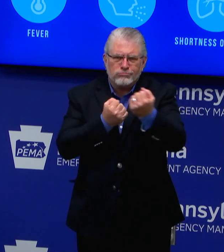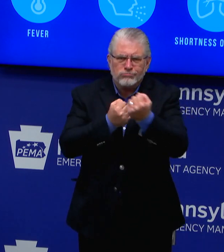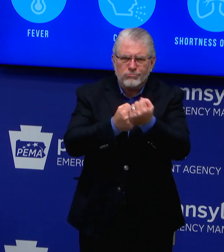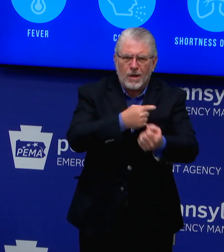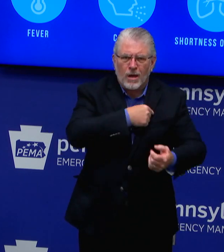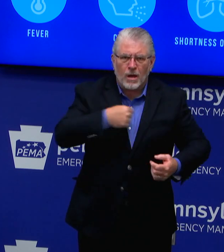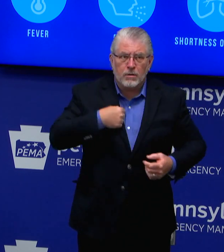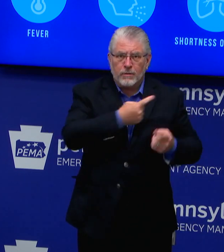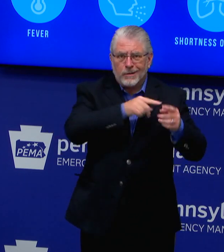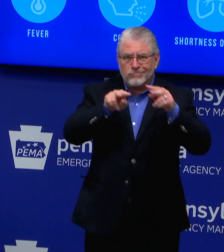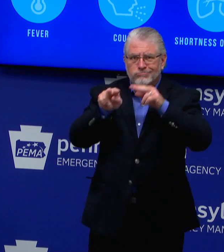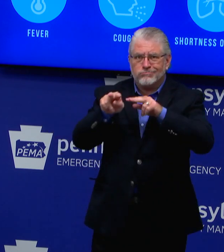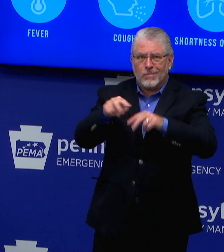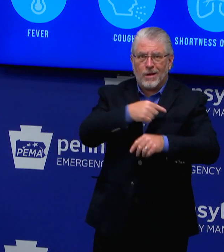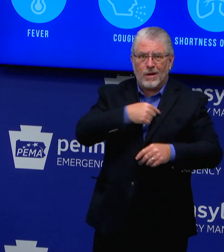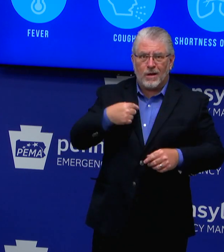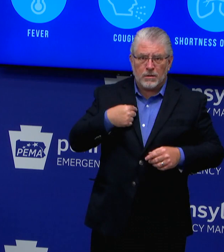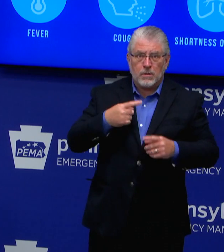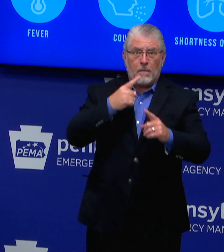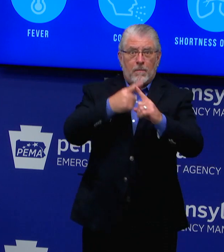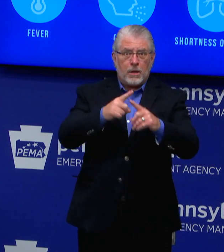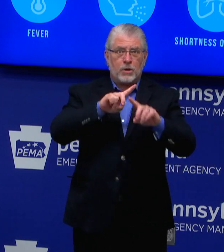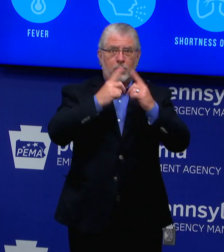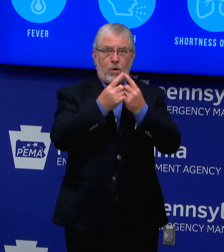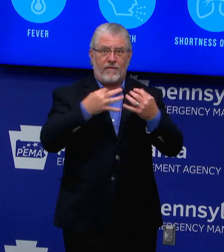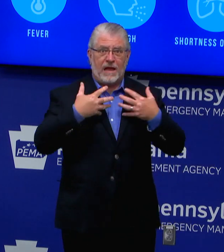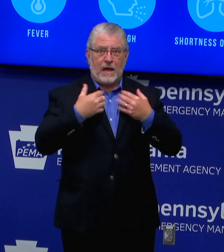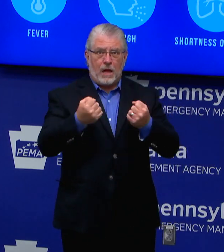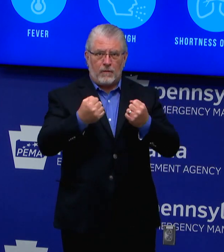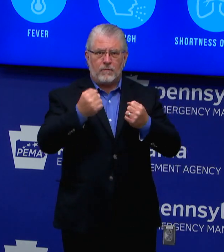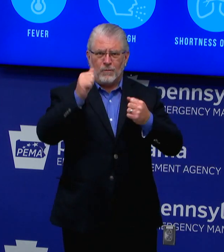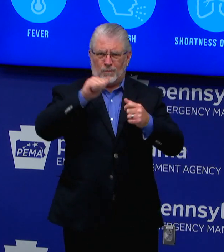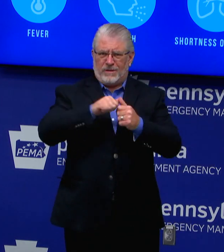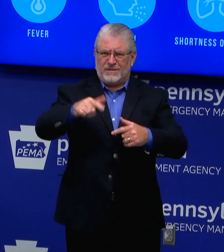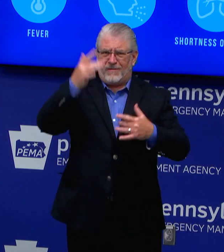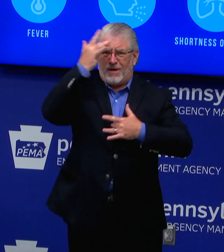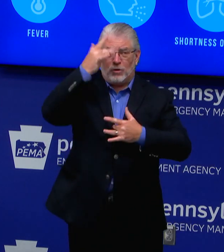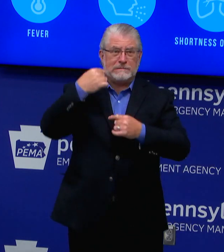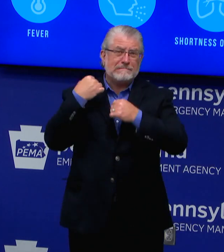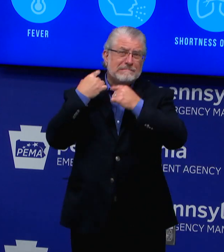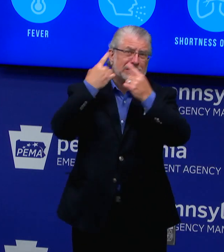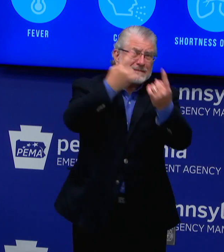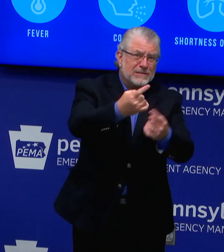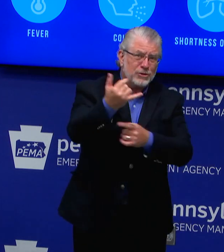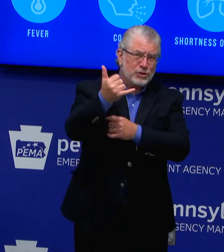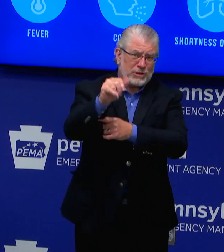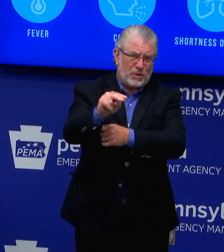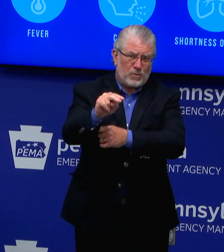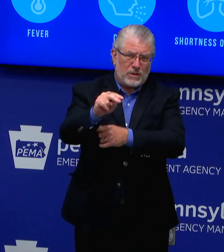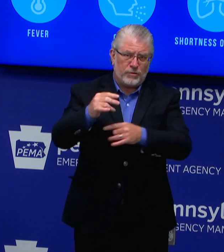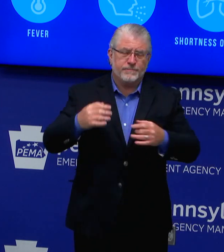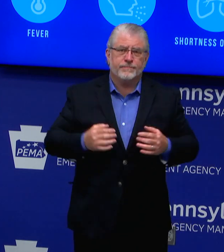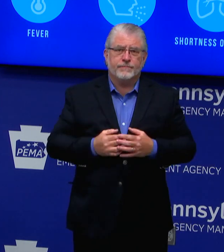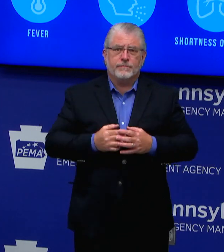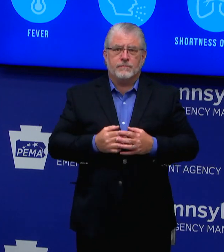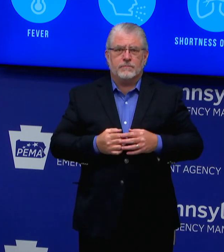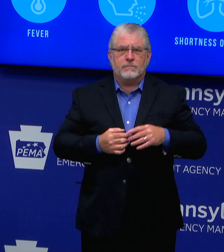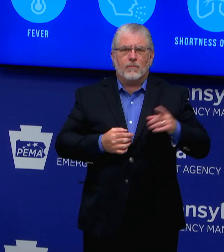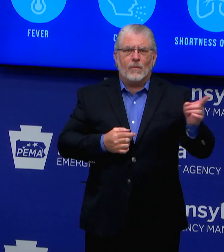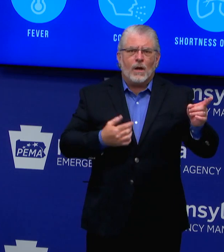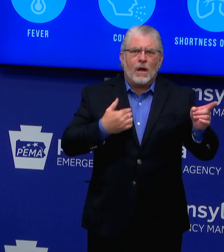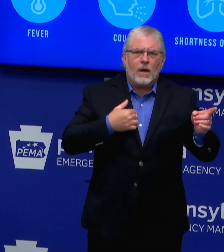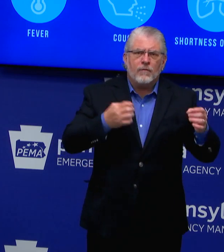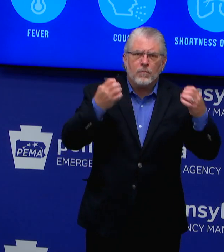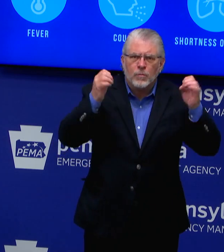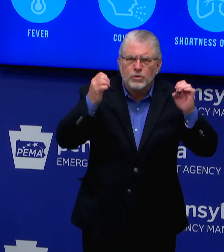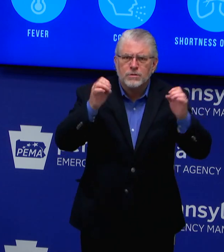Here at PEMA's headquarters, the Department of Health's Operations Center was established even before the virus was first detected in the United